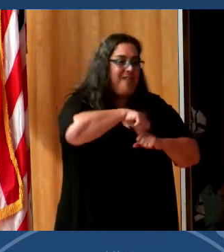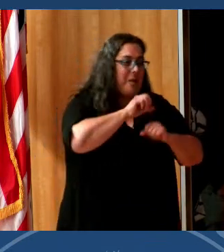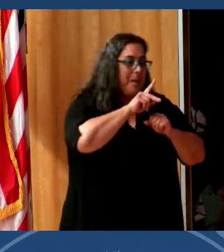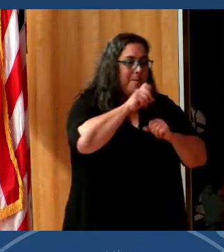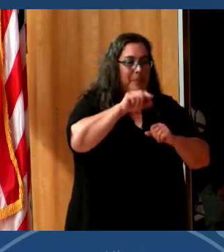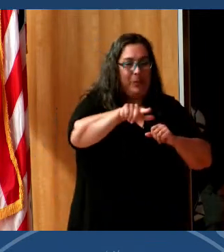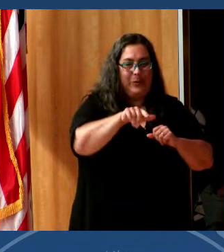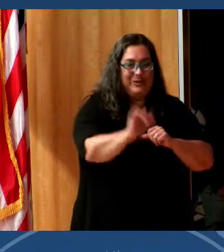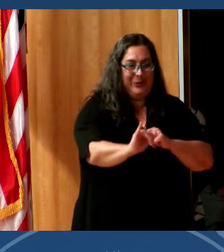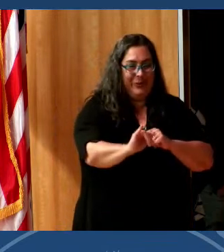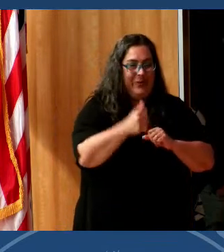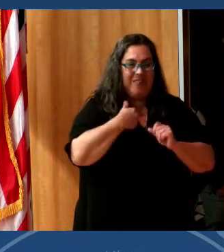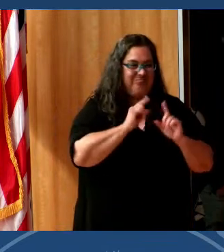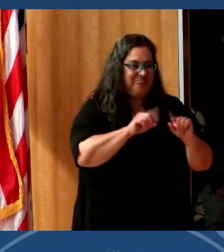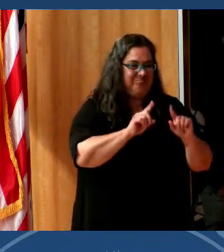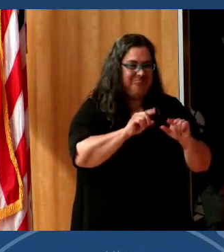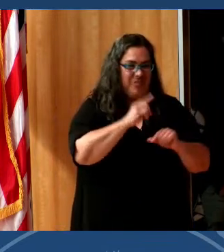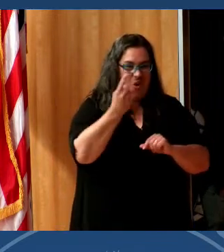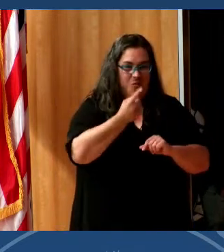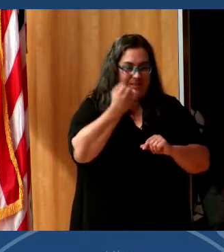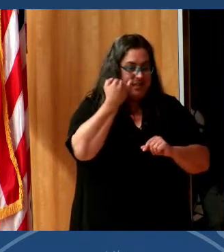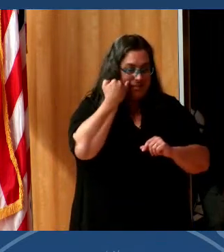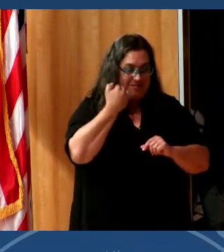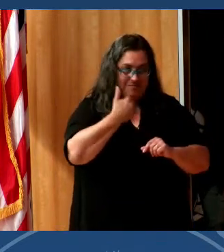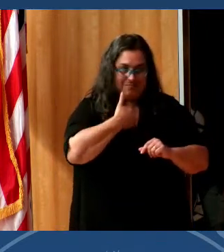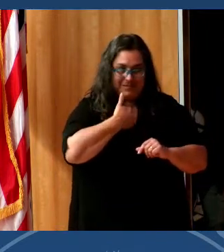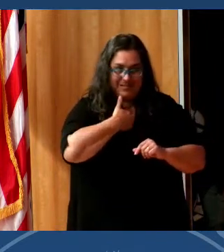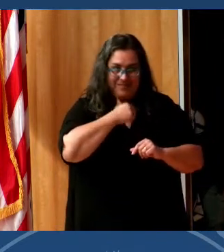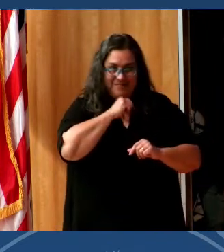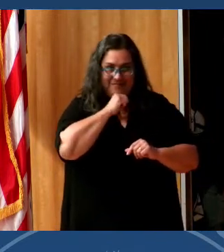every single time, even if I wasn't the runner.